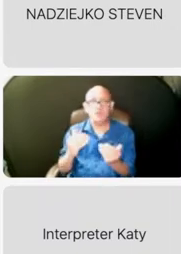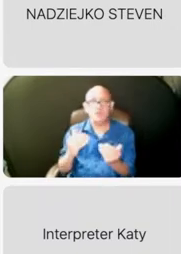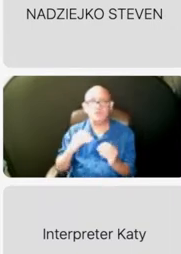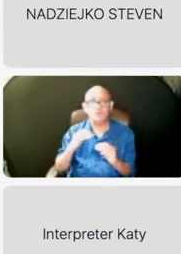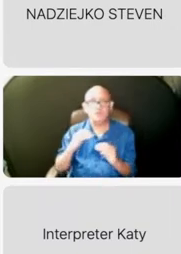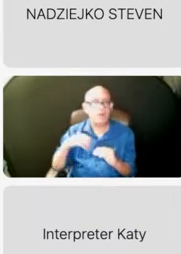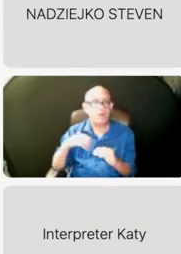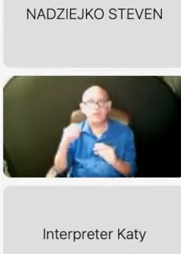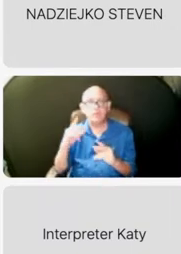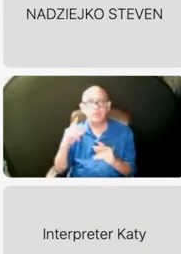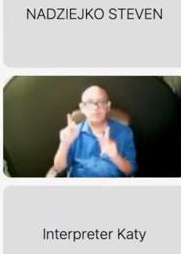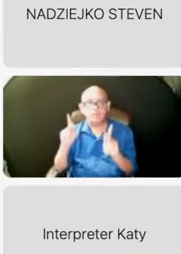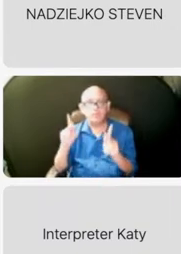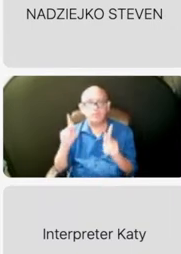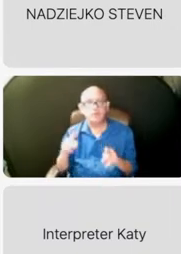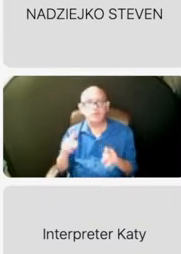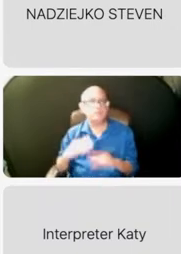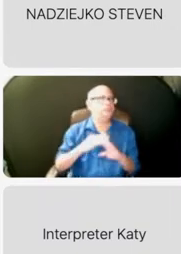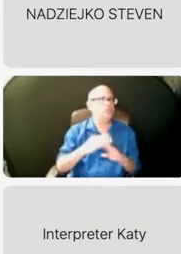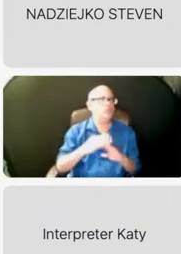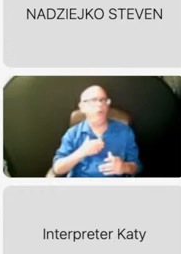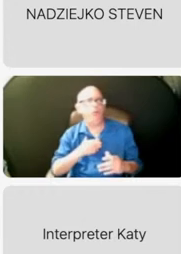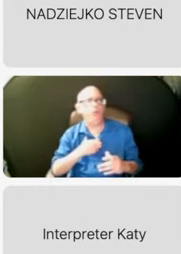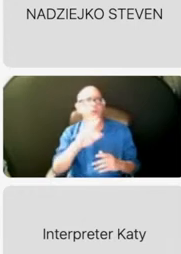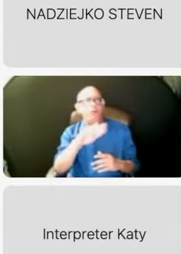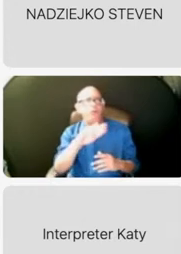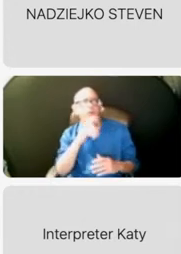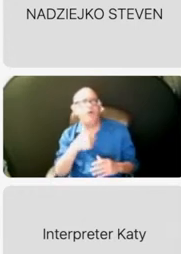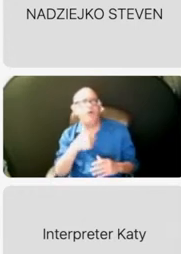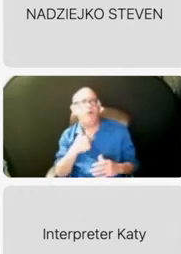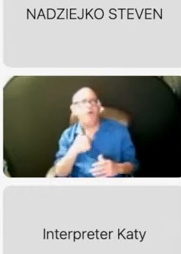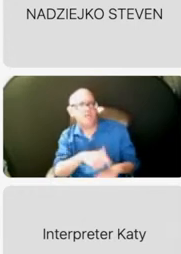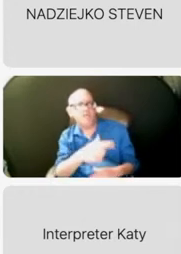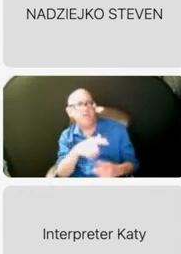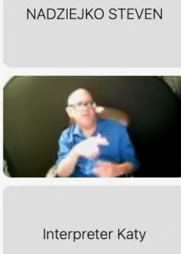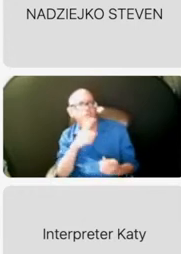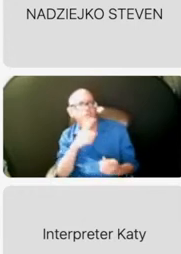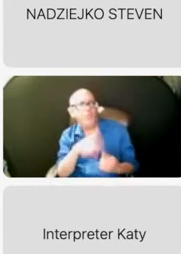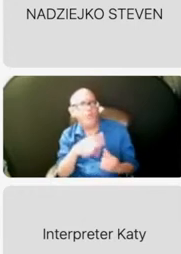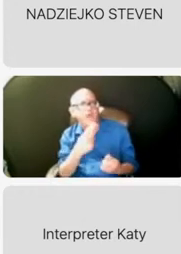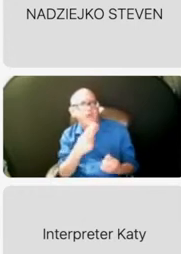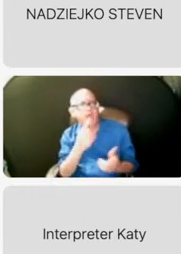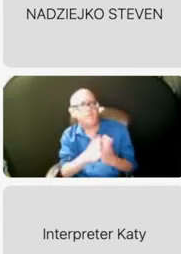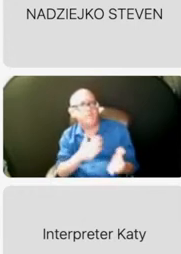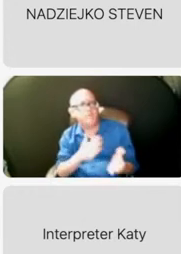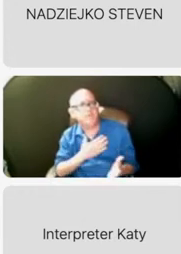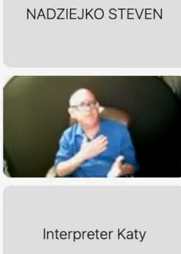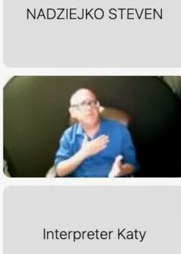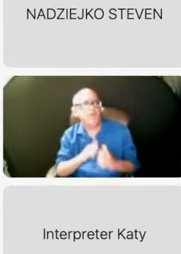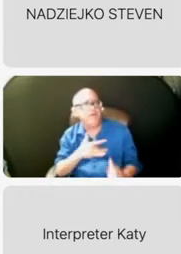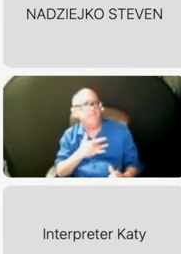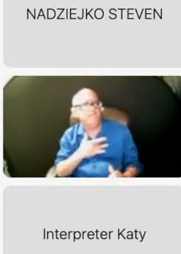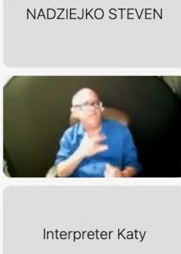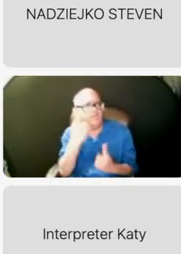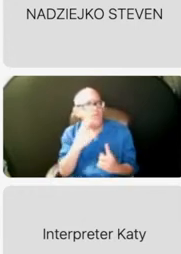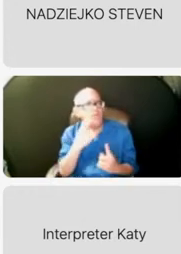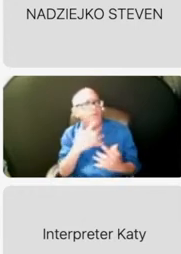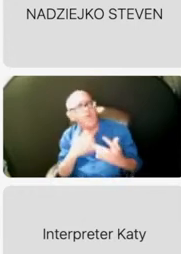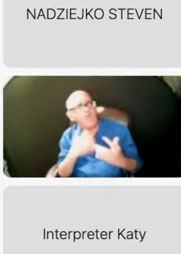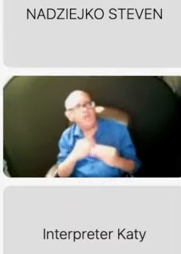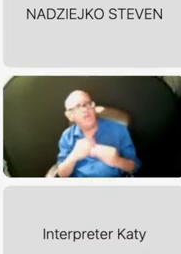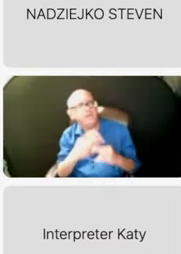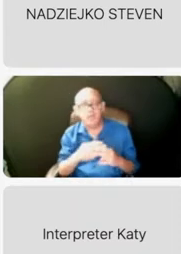complaining that they did not have an opportunity to add a name to that that they would like to see